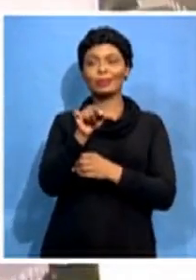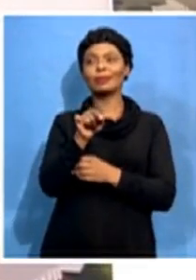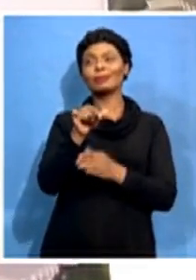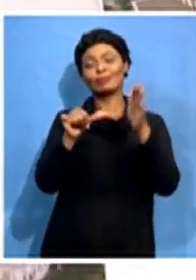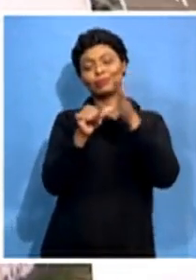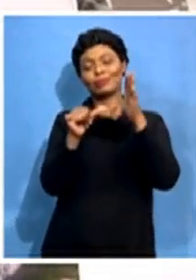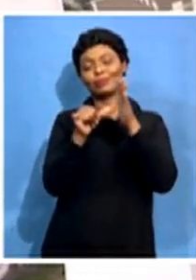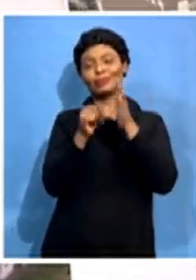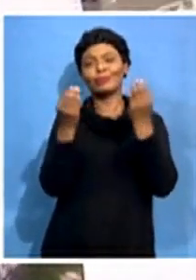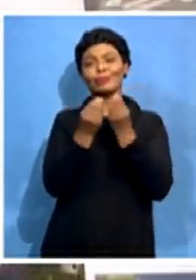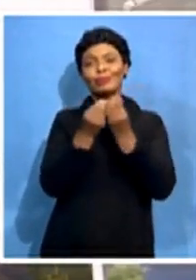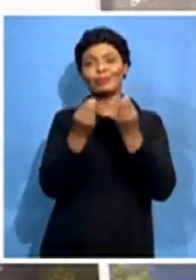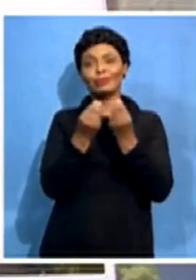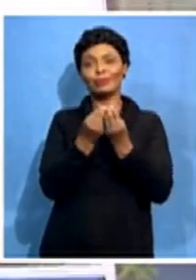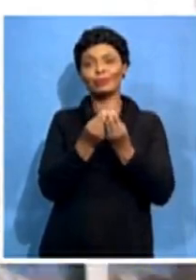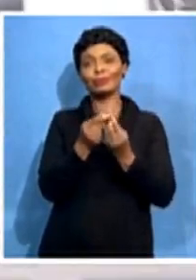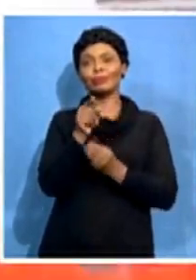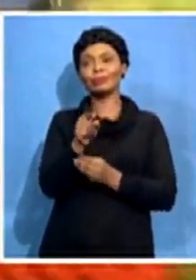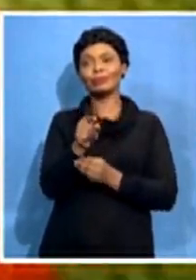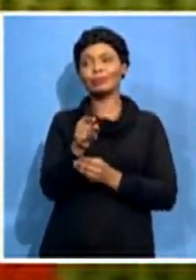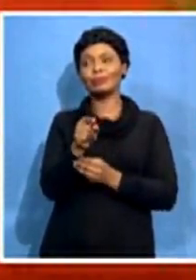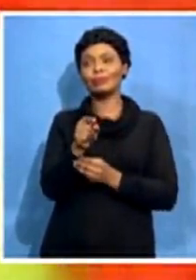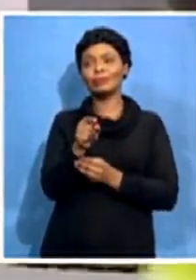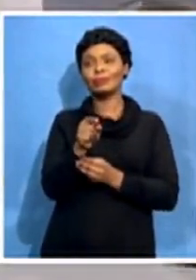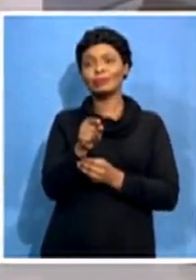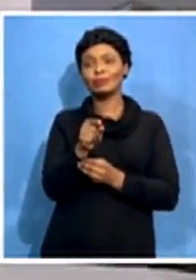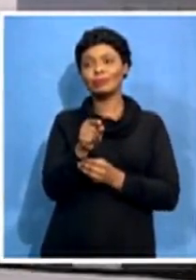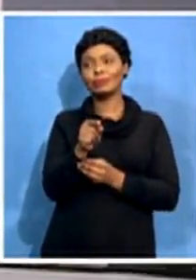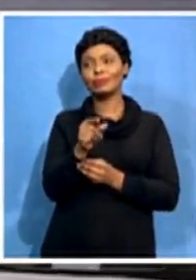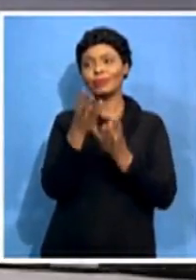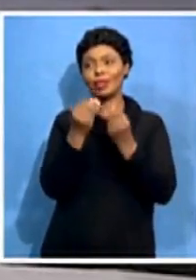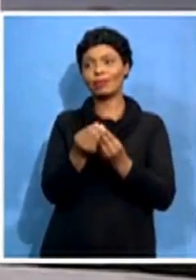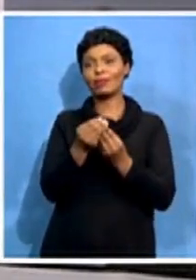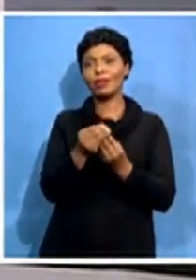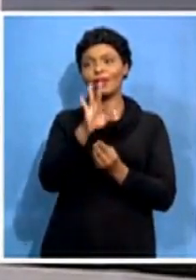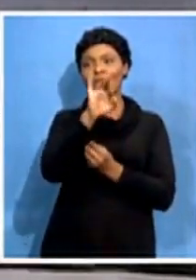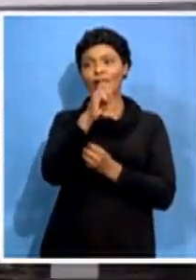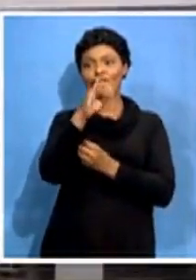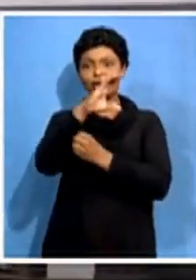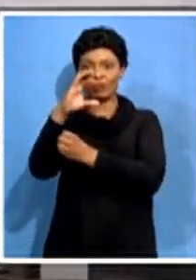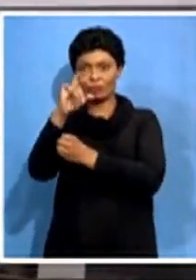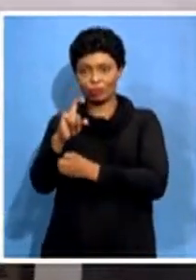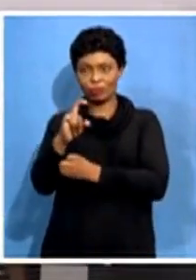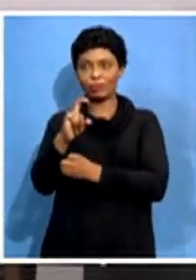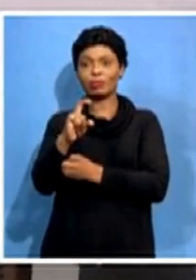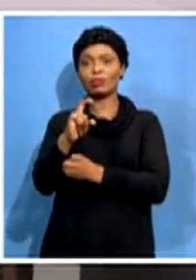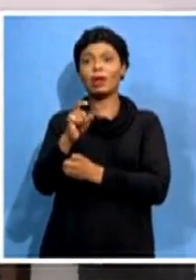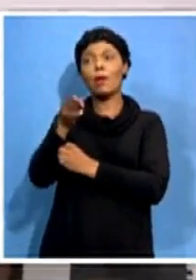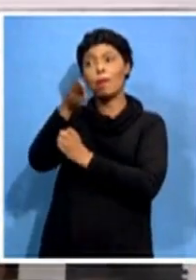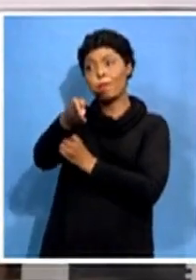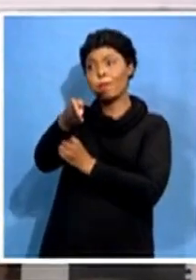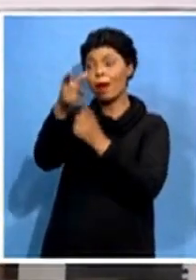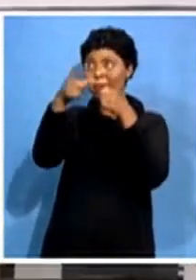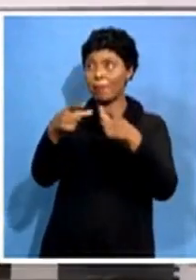Feltex, the Feltex plant, which is down here. Also quite a big plant which is happening. They produce all